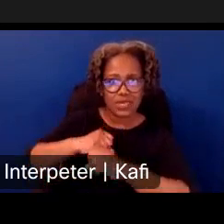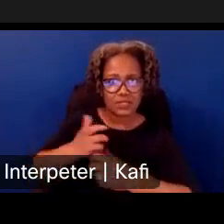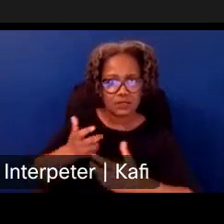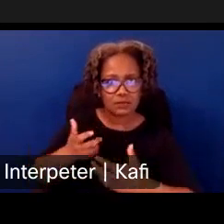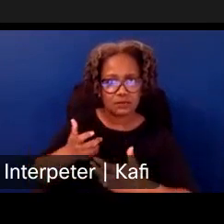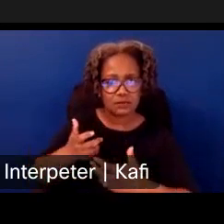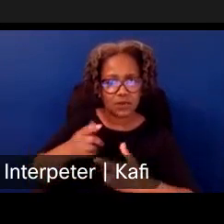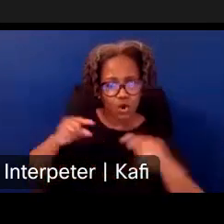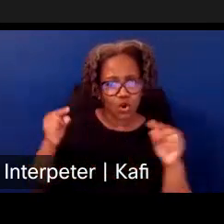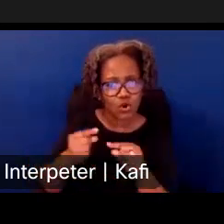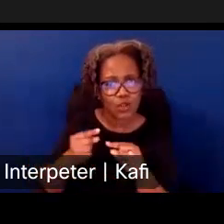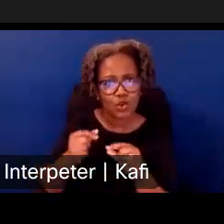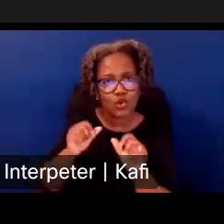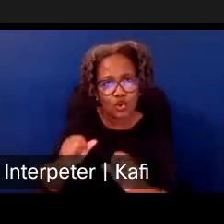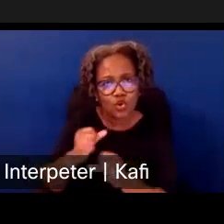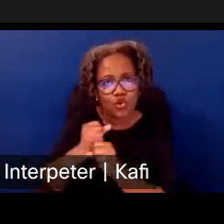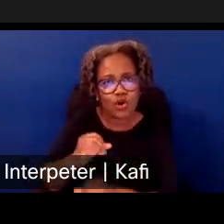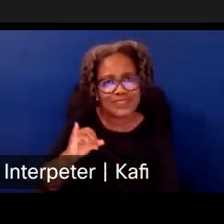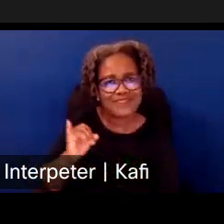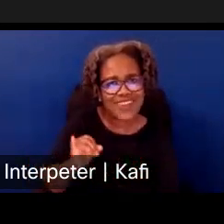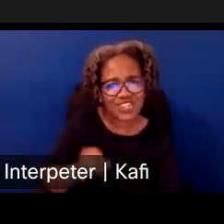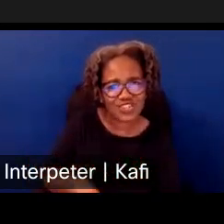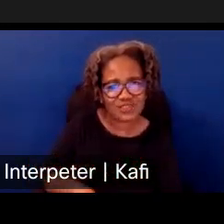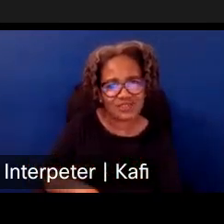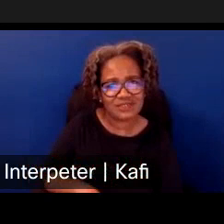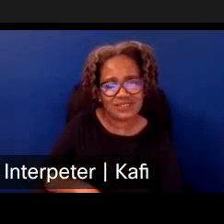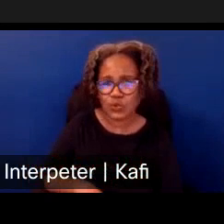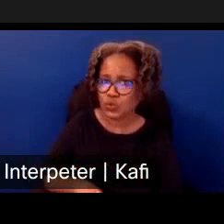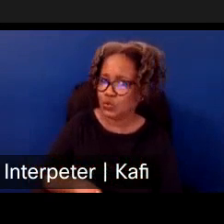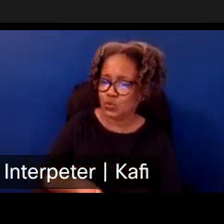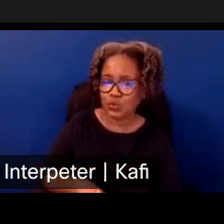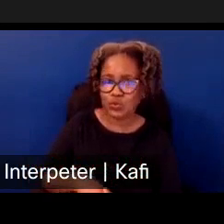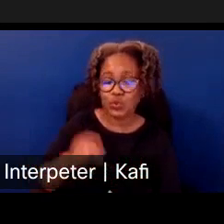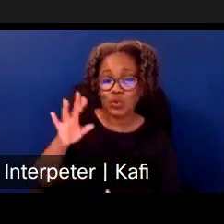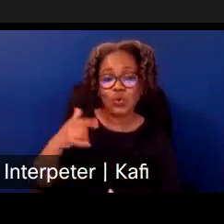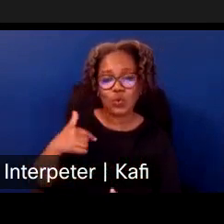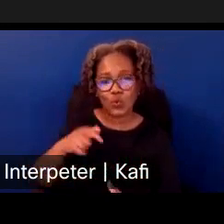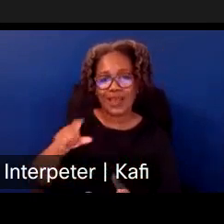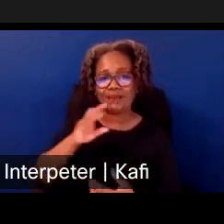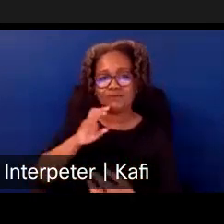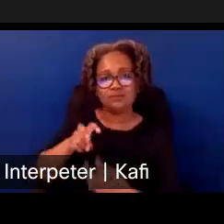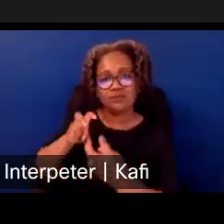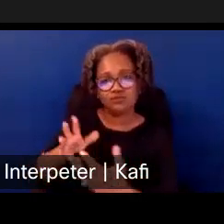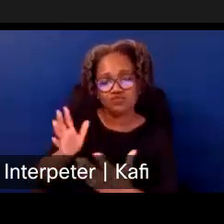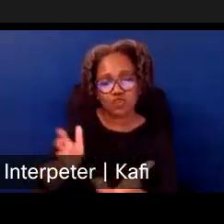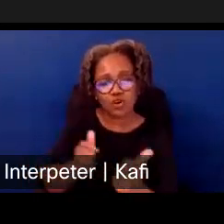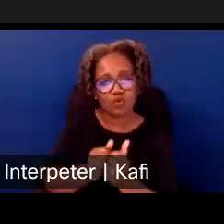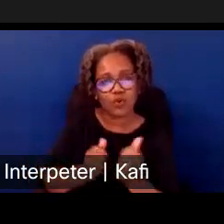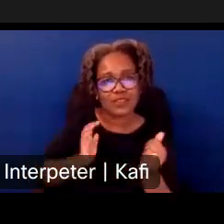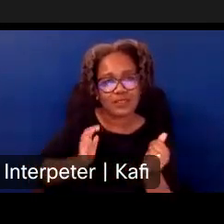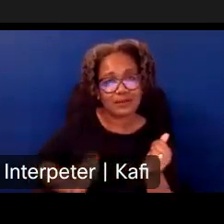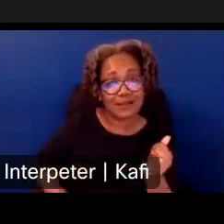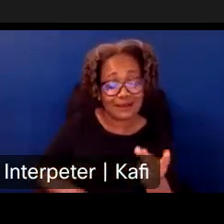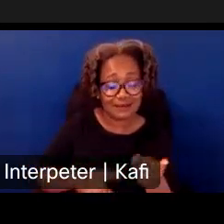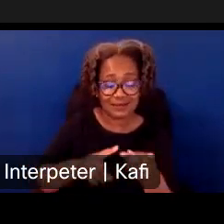And so we have to talk with our consumers. We have to talk with our stylists and our people,